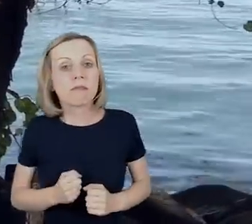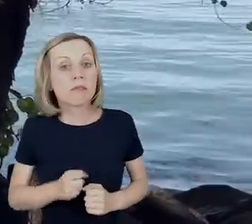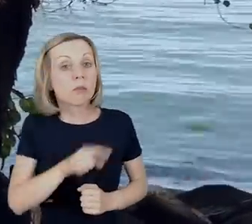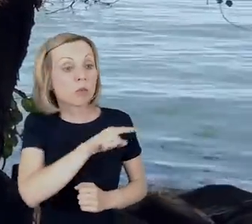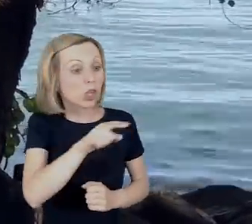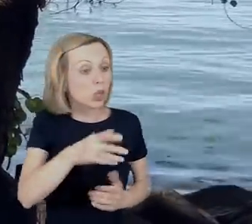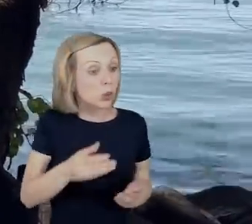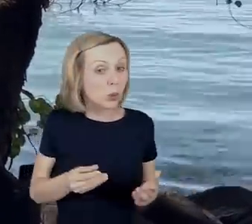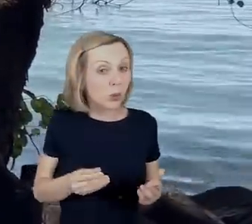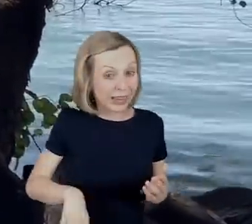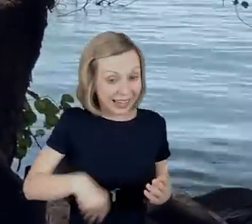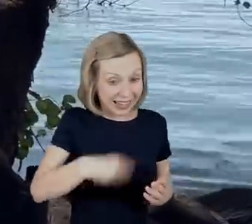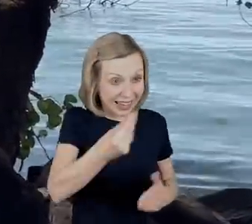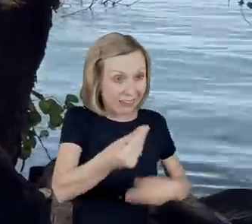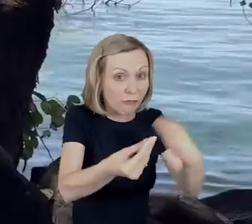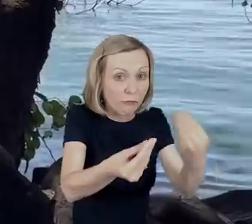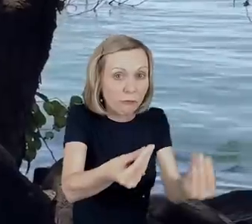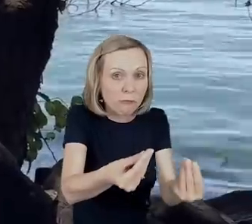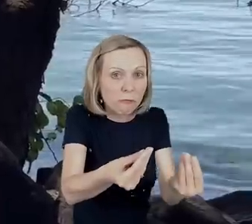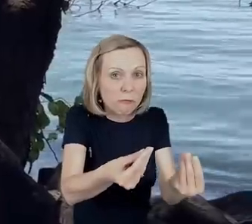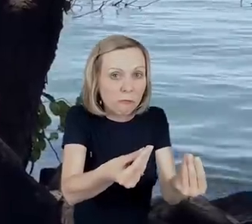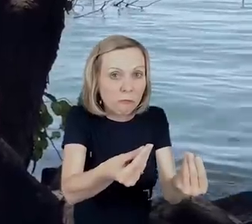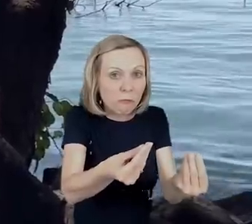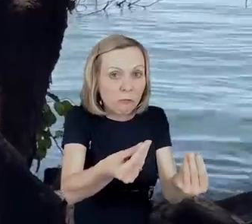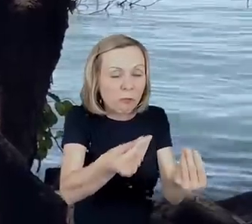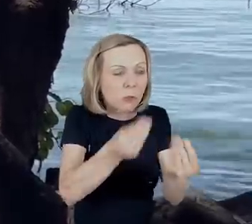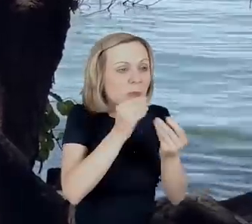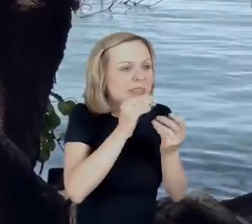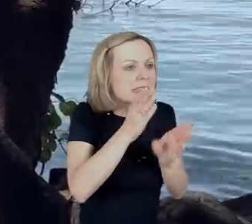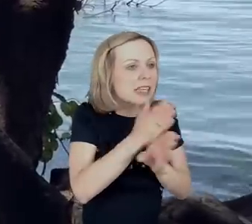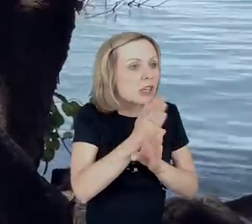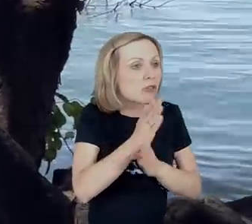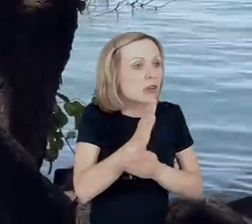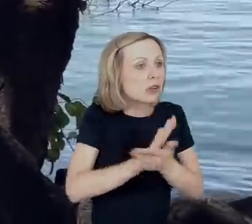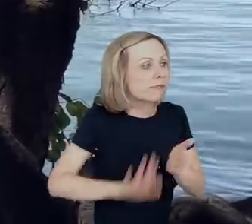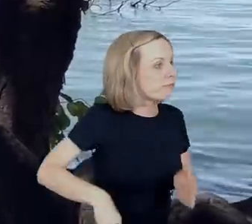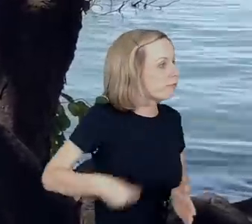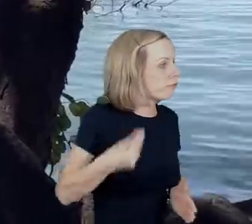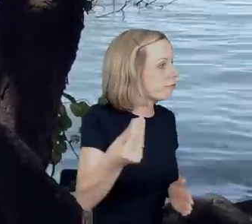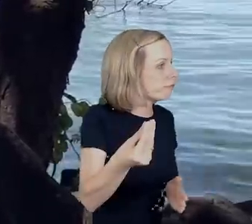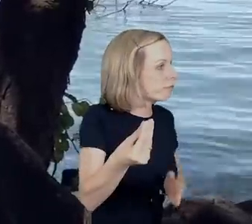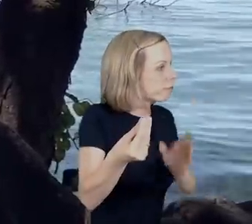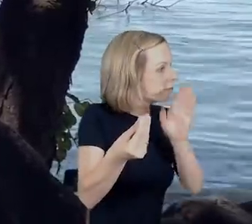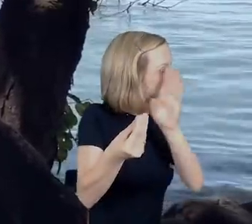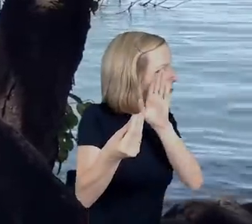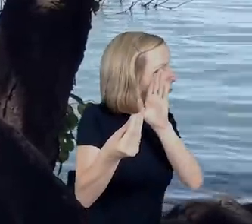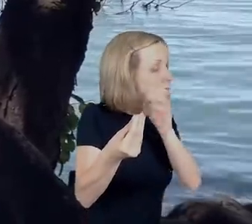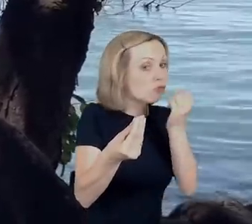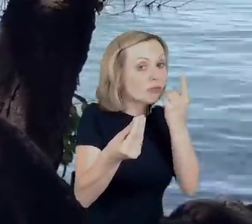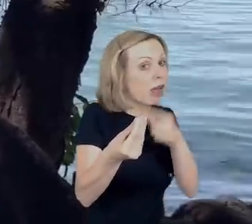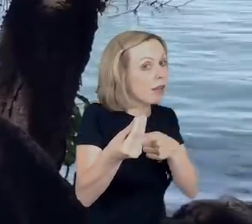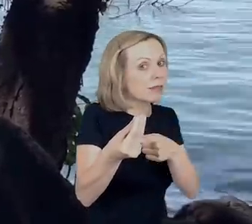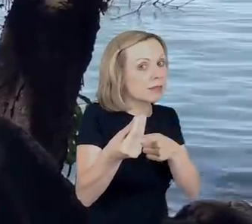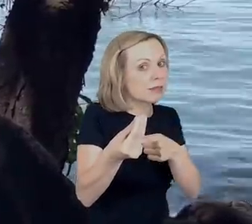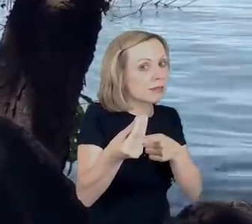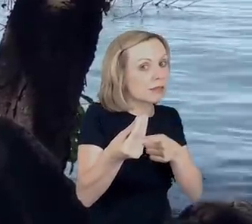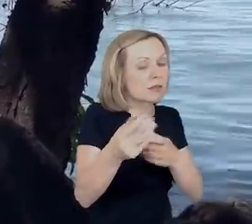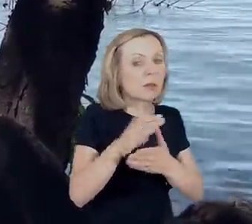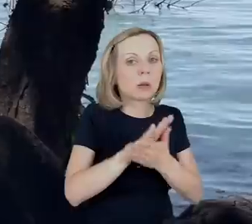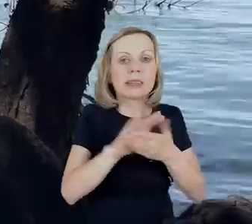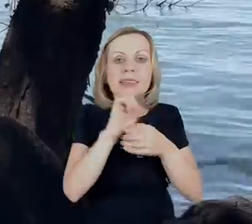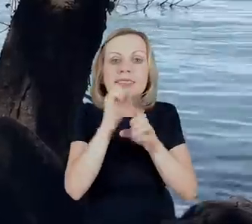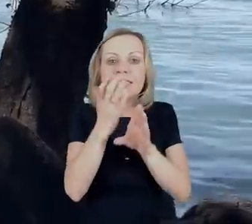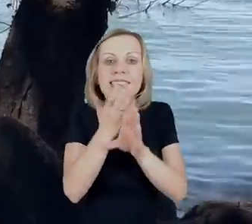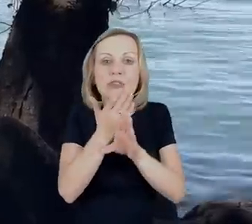But when you give alms, do not let your left hand know what your right hand is doing, so that your alms may be done